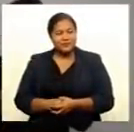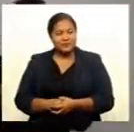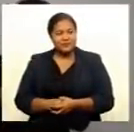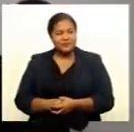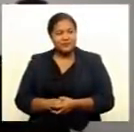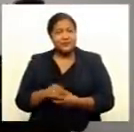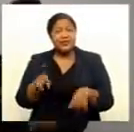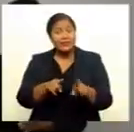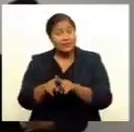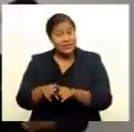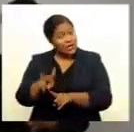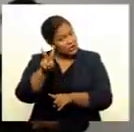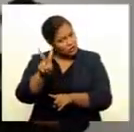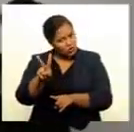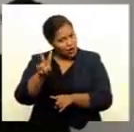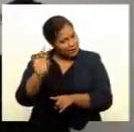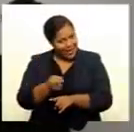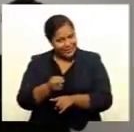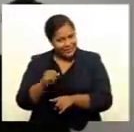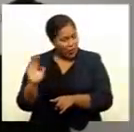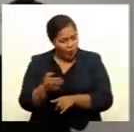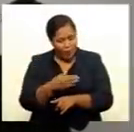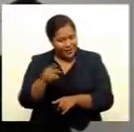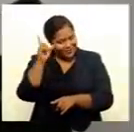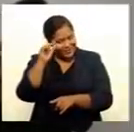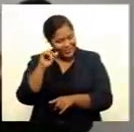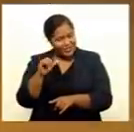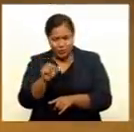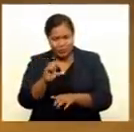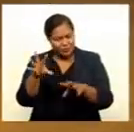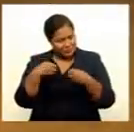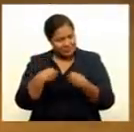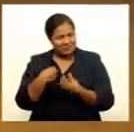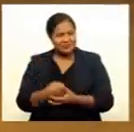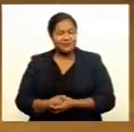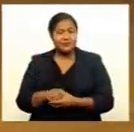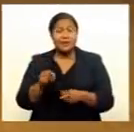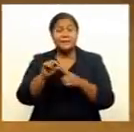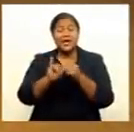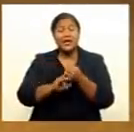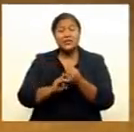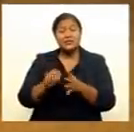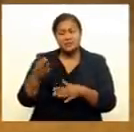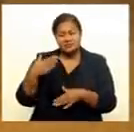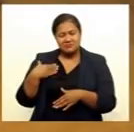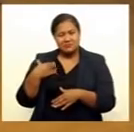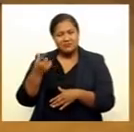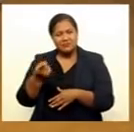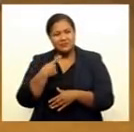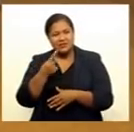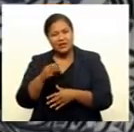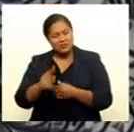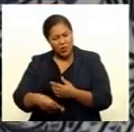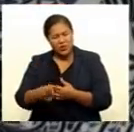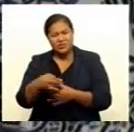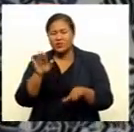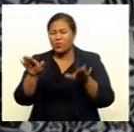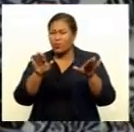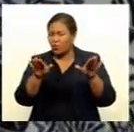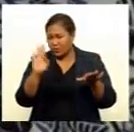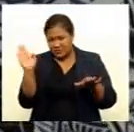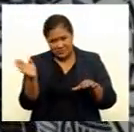That means 2 doses for every eligible Fijian. The Permanent Secretary in earnestness continues his call for Fijians